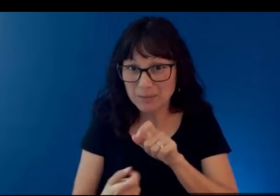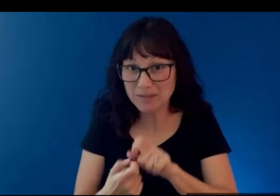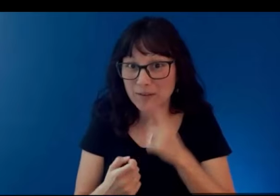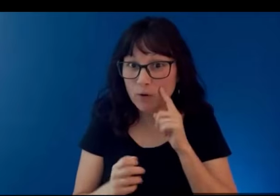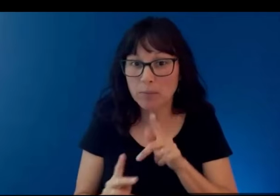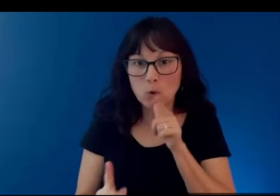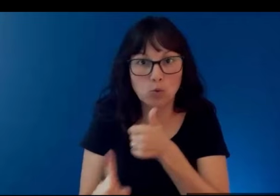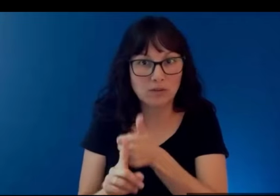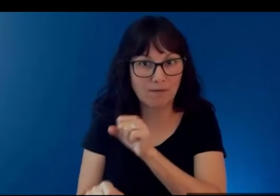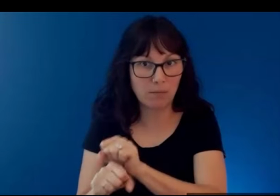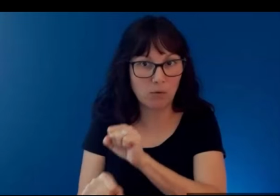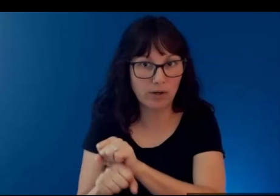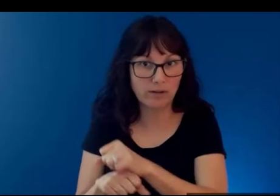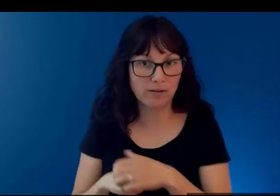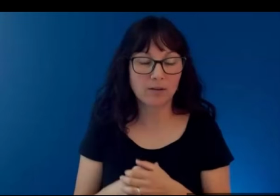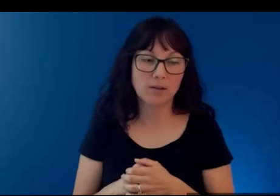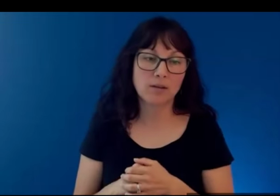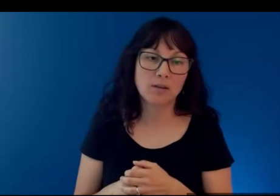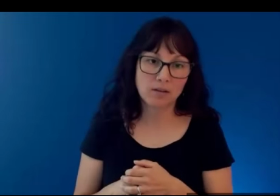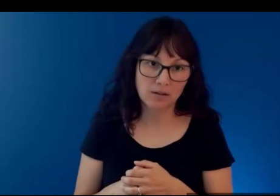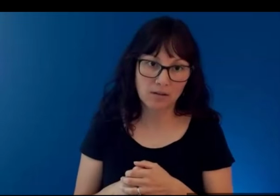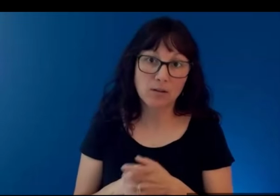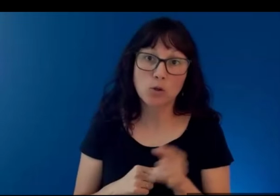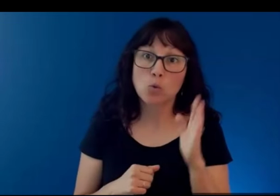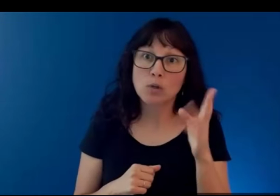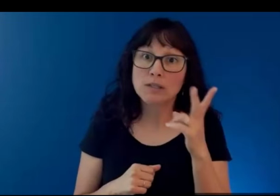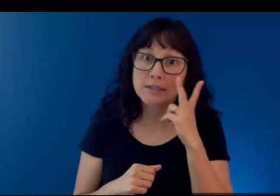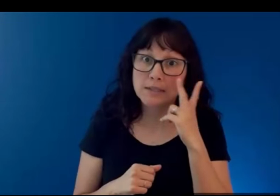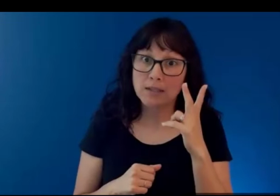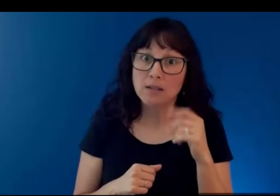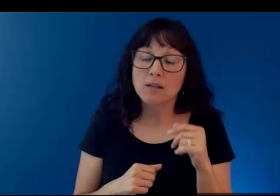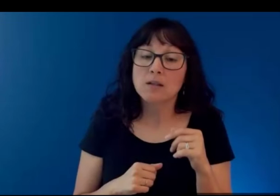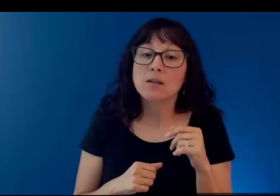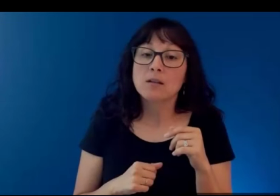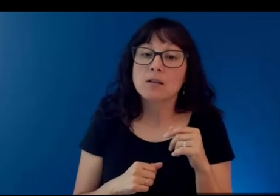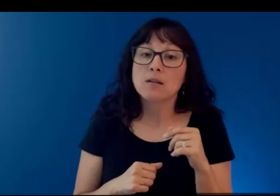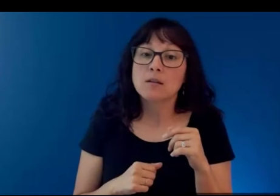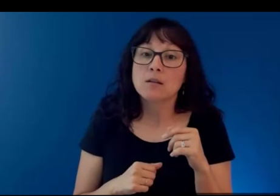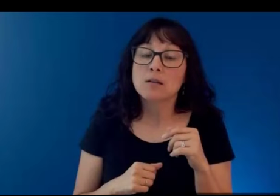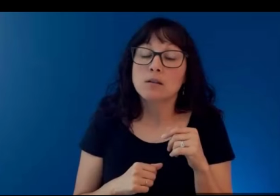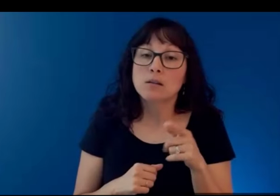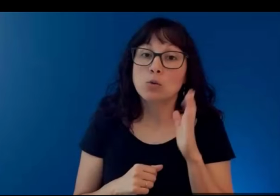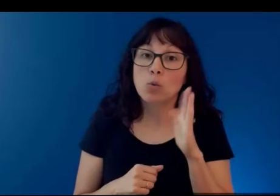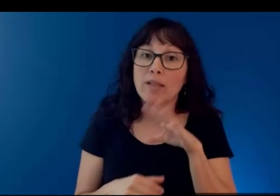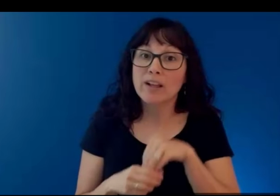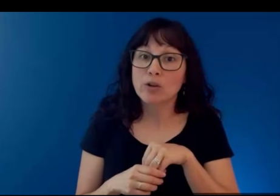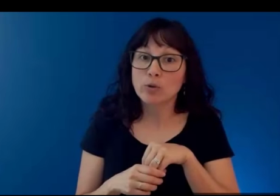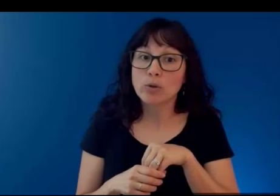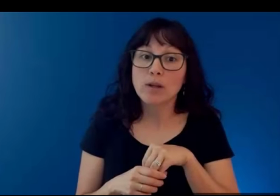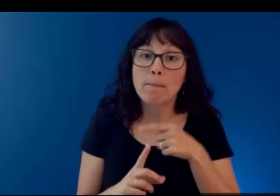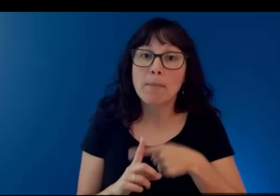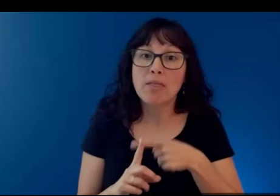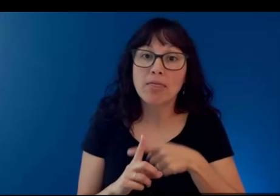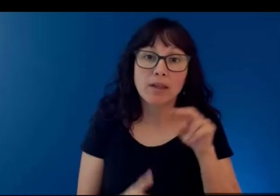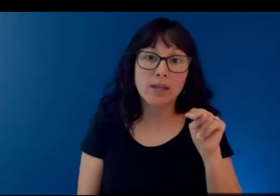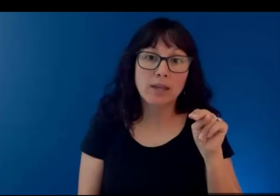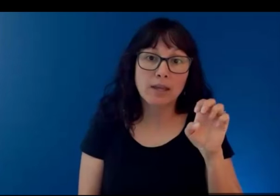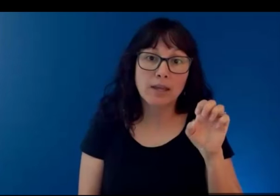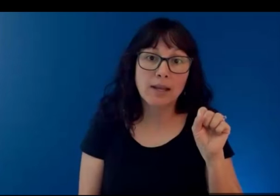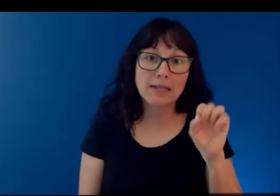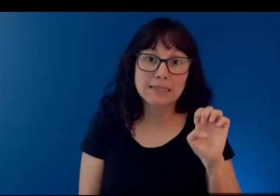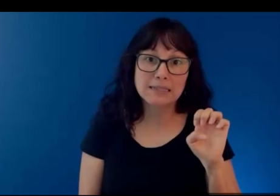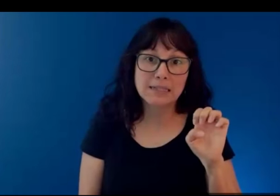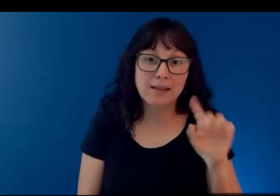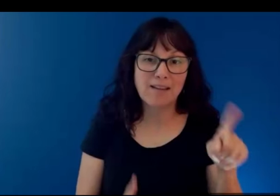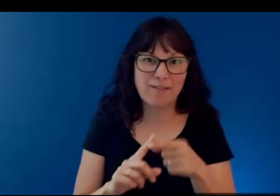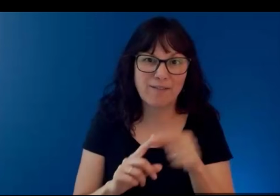that are self-employed. And what you'll see is that you're going to include the monthly NESI in the first